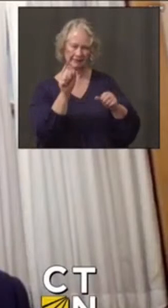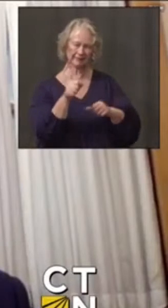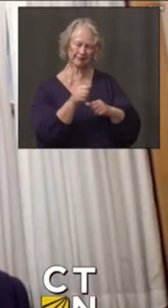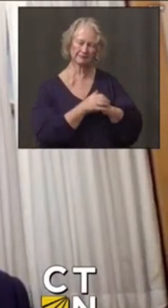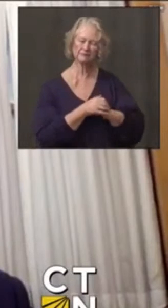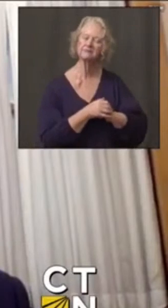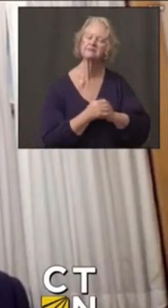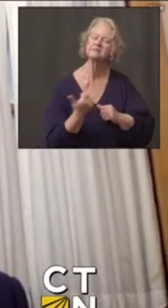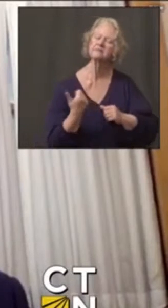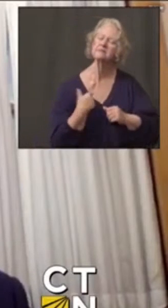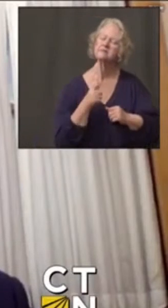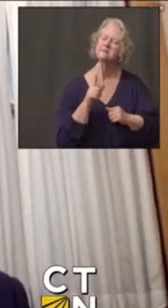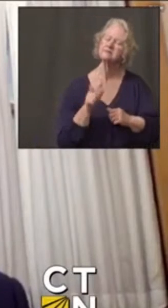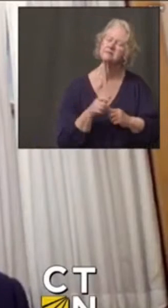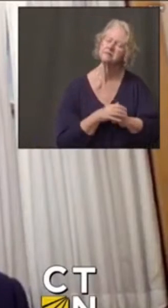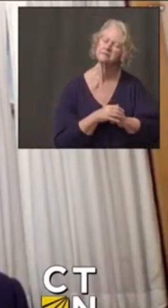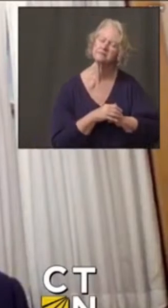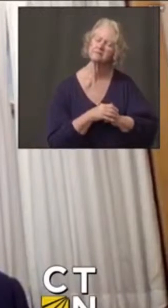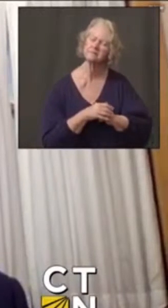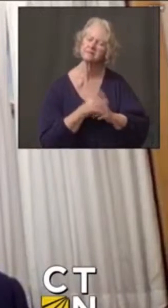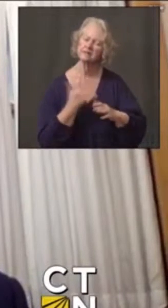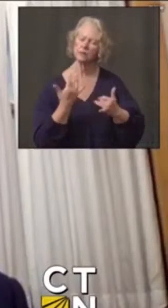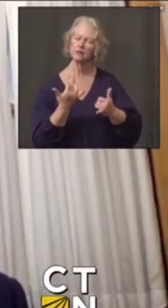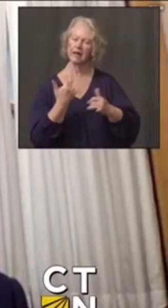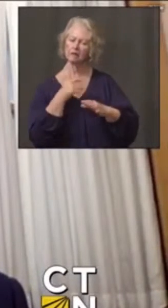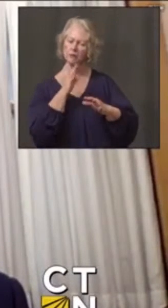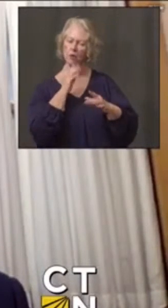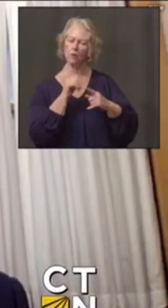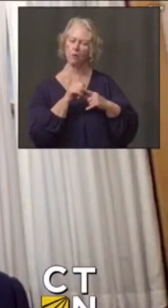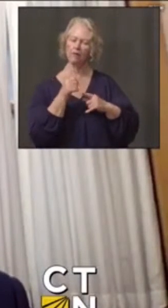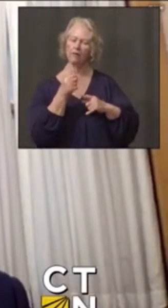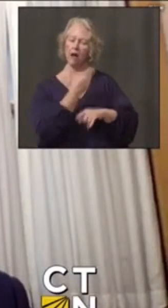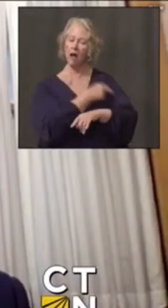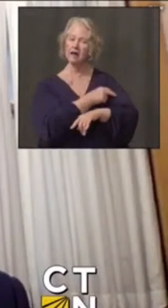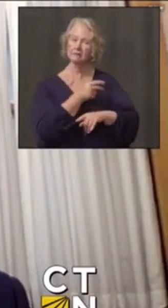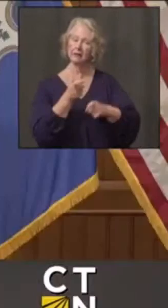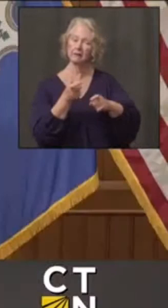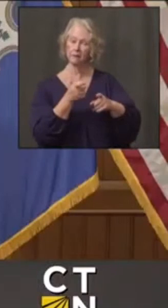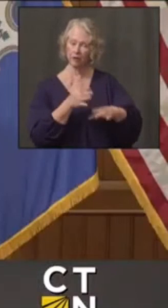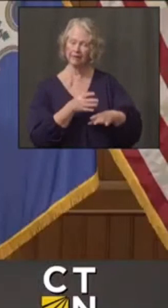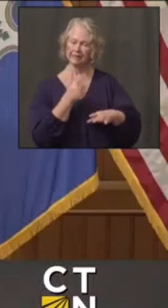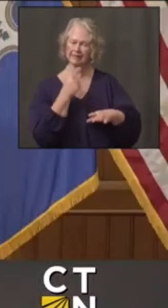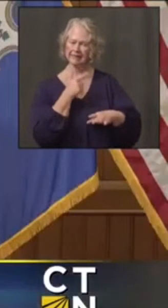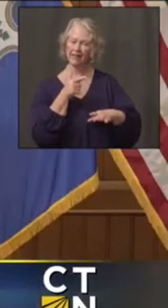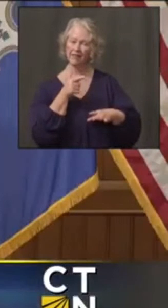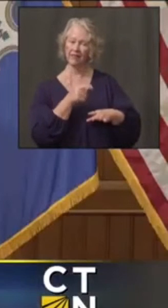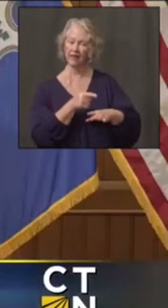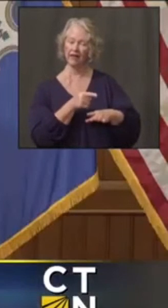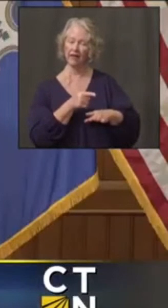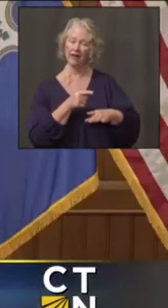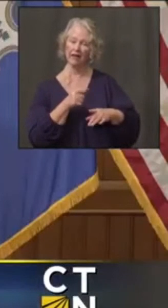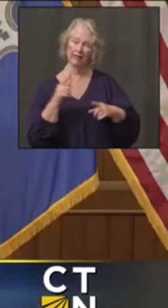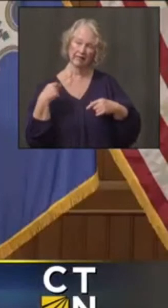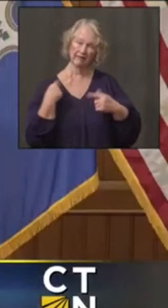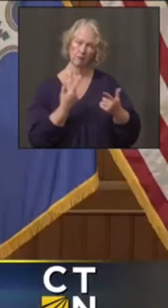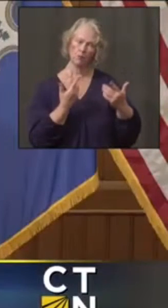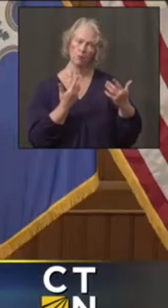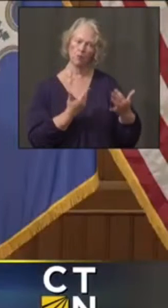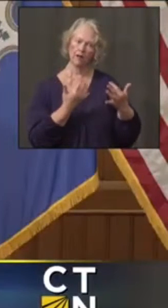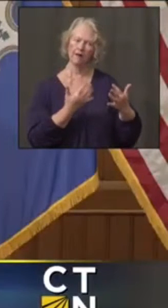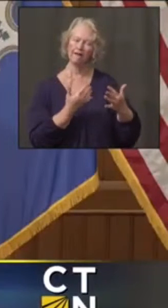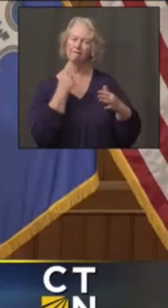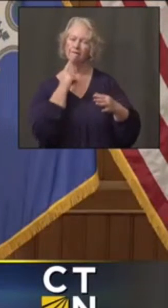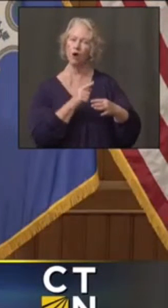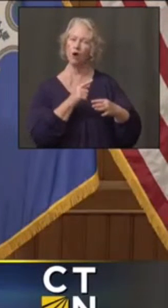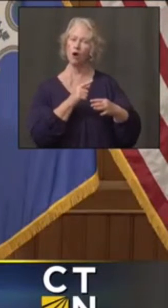I also wanted to ask, I spoke today to a hospital administrator who said their wait times for COVID testing have really